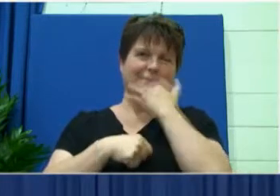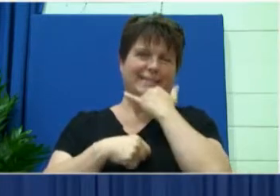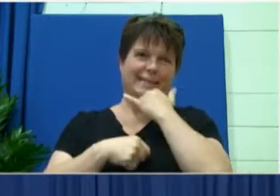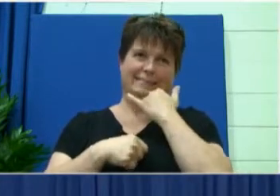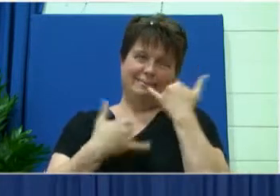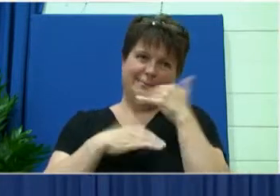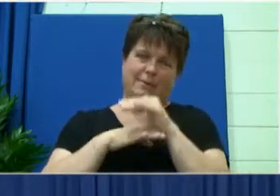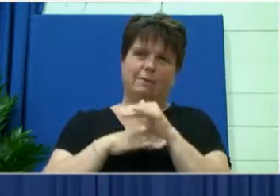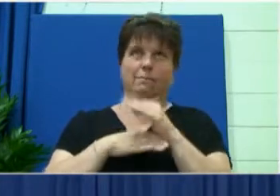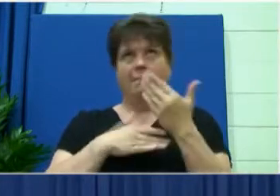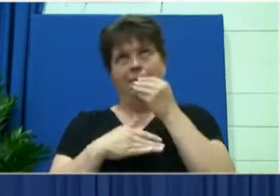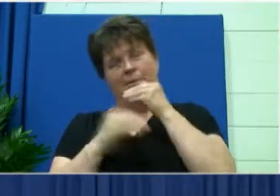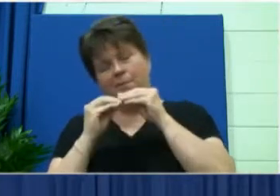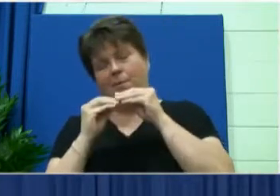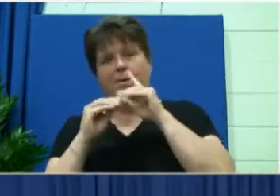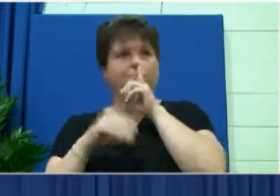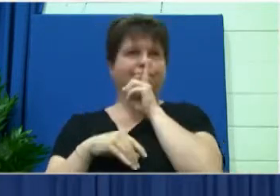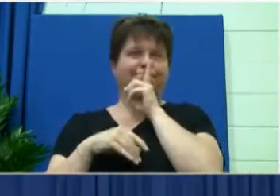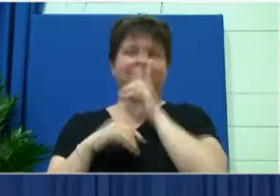Well, may have been more.